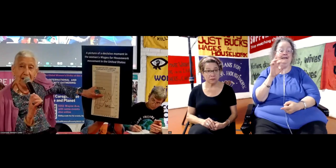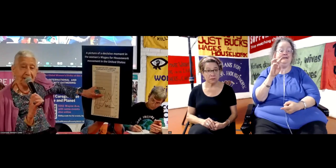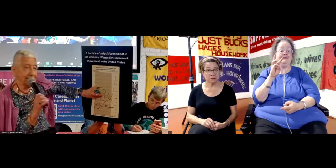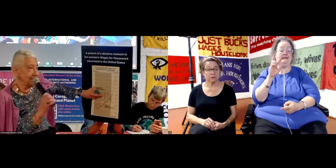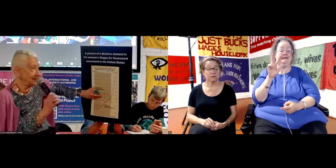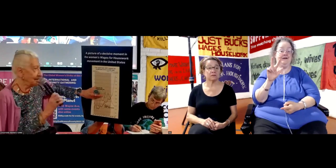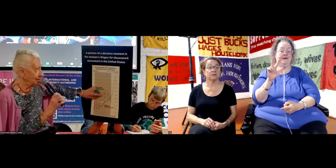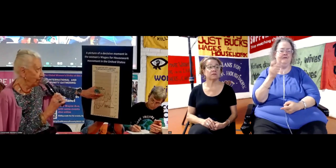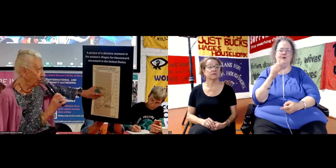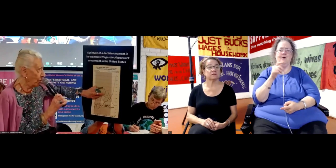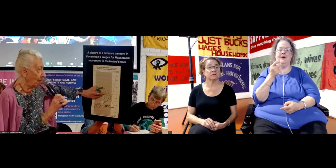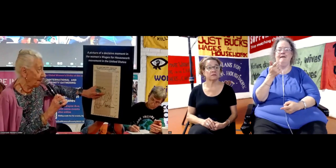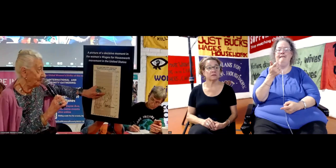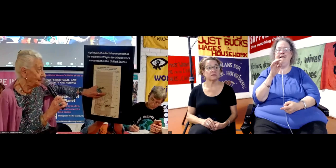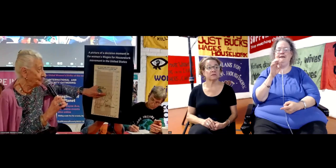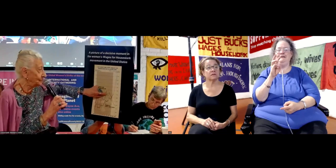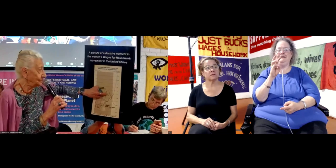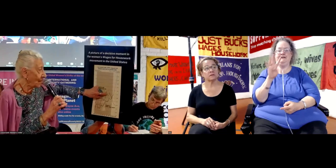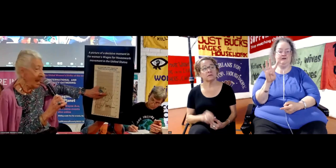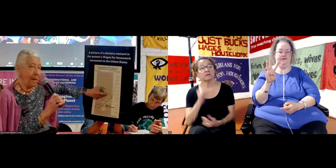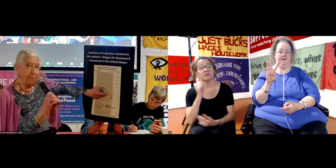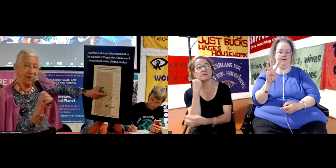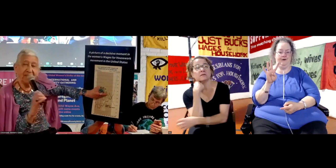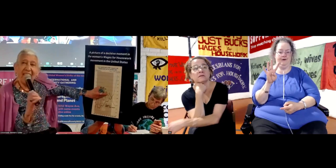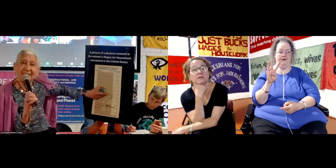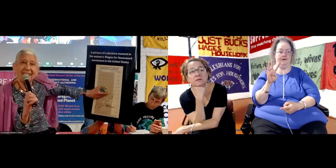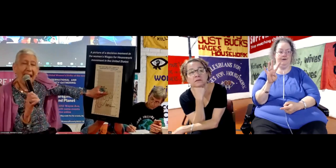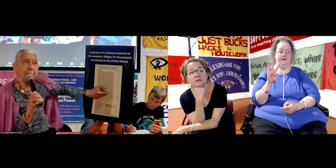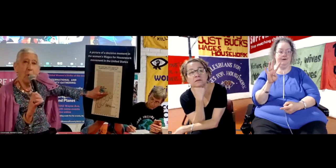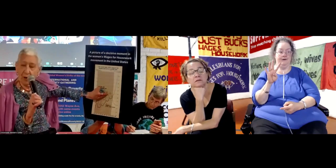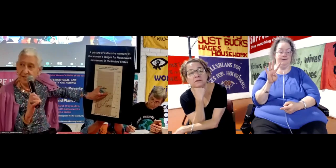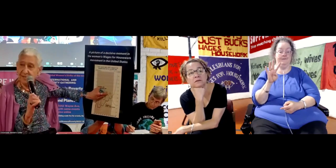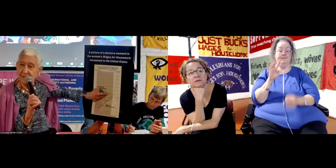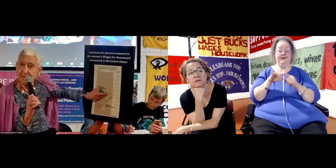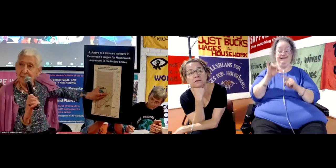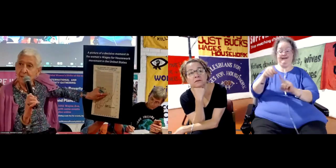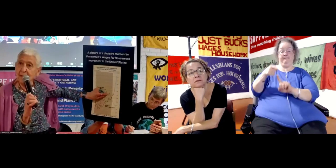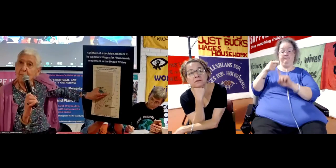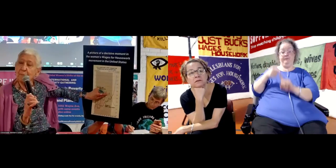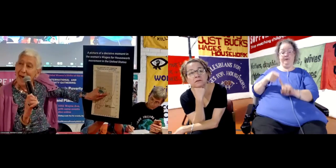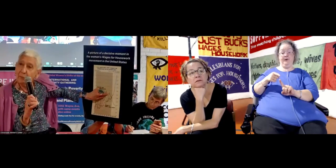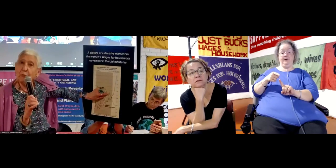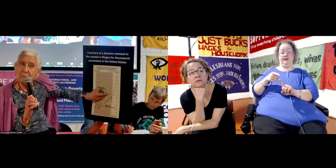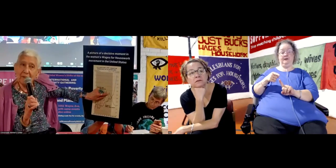1963 or 1964. But at that point,